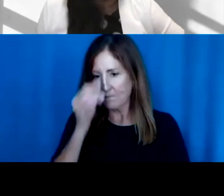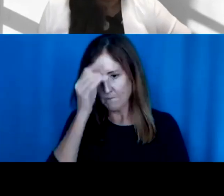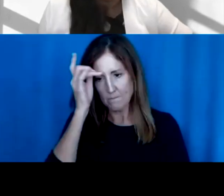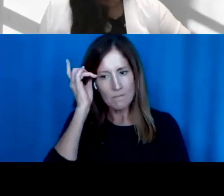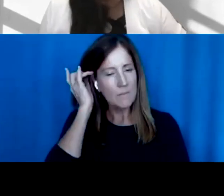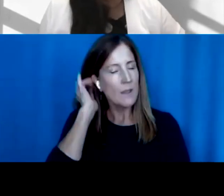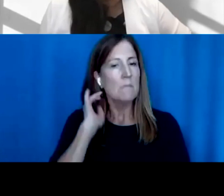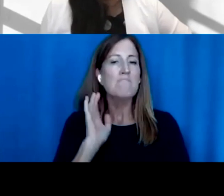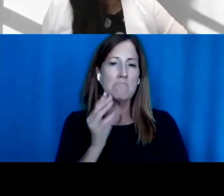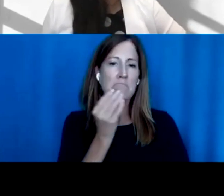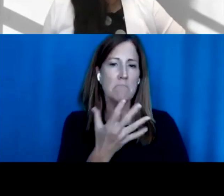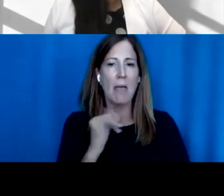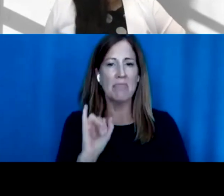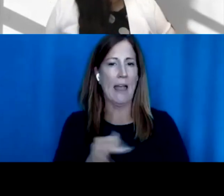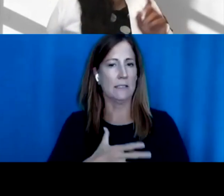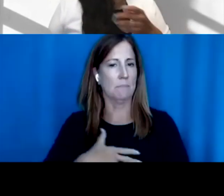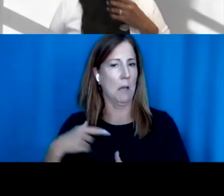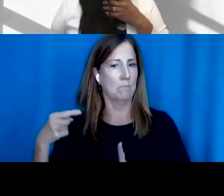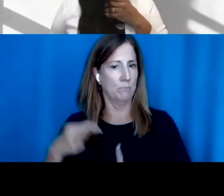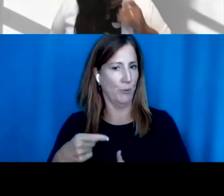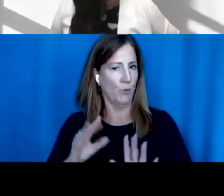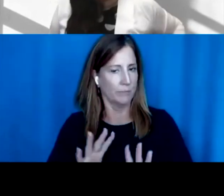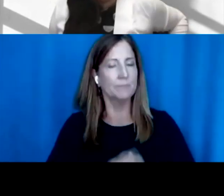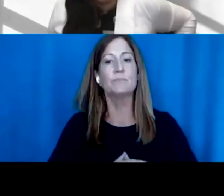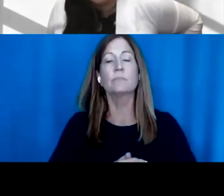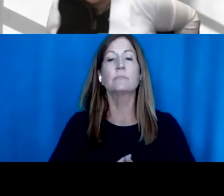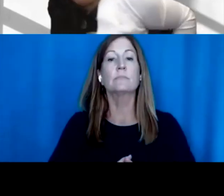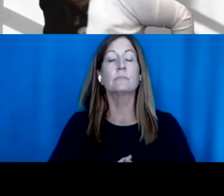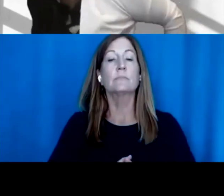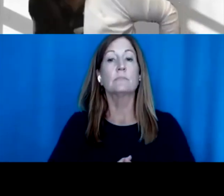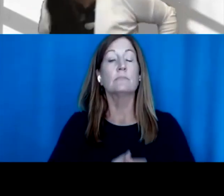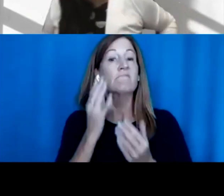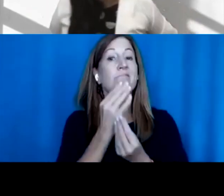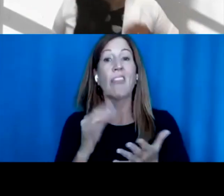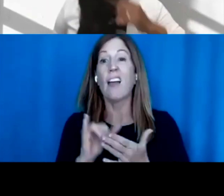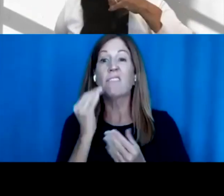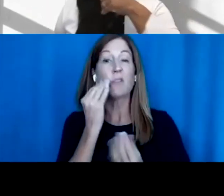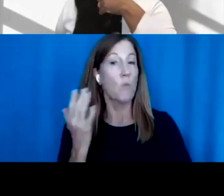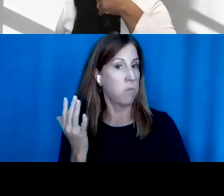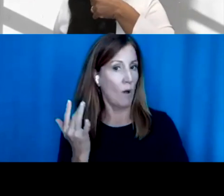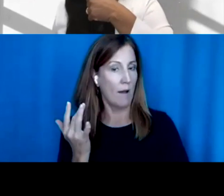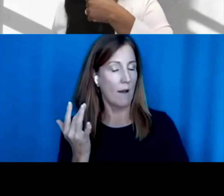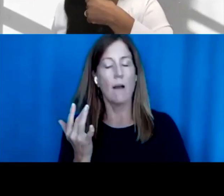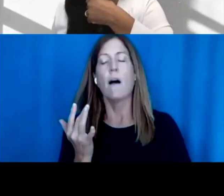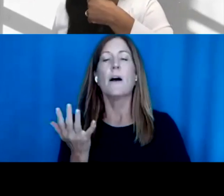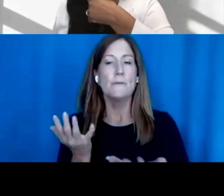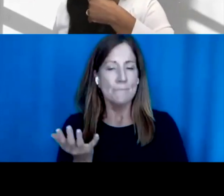So I think that's just my point. But the reason I wanted to share that information is because